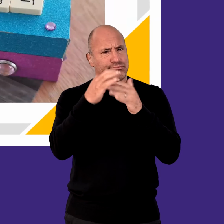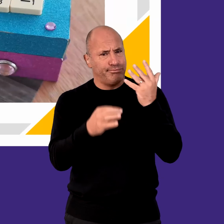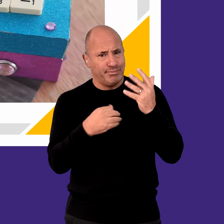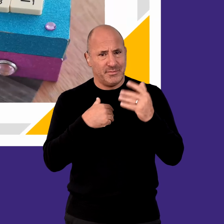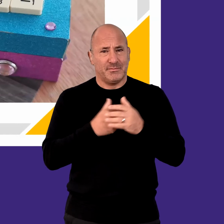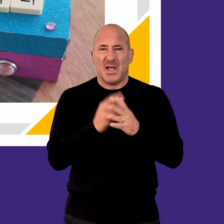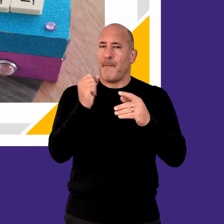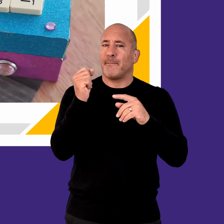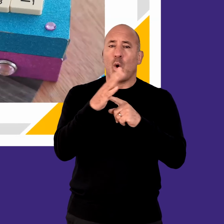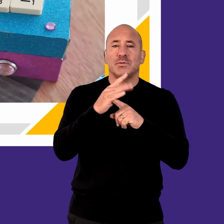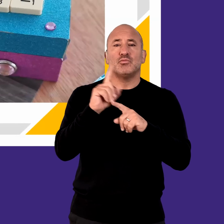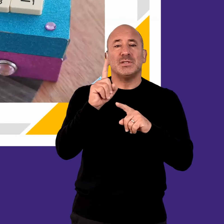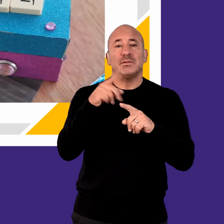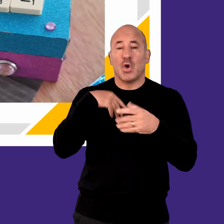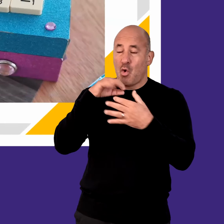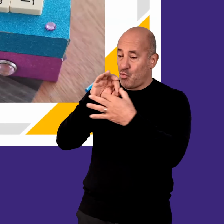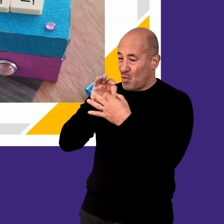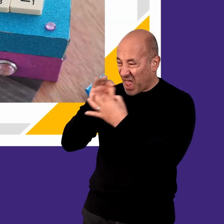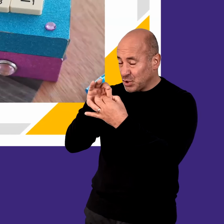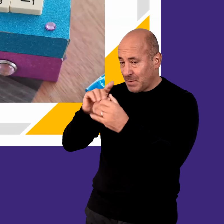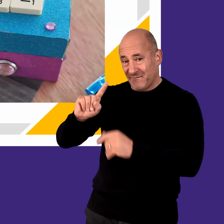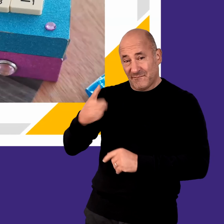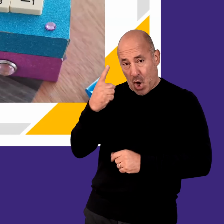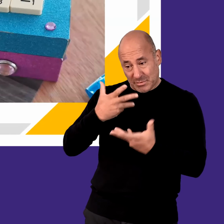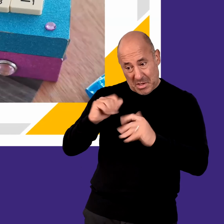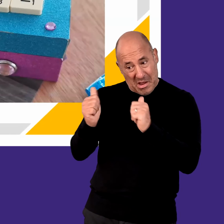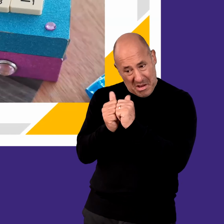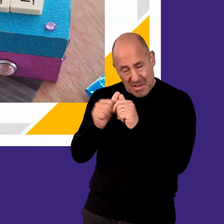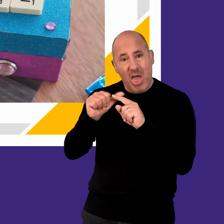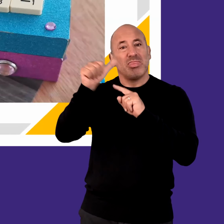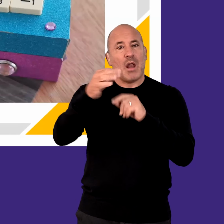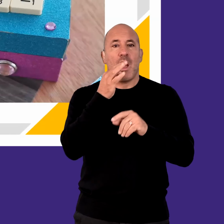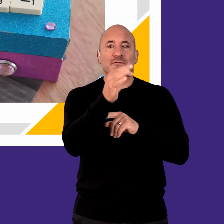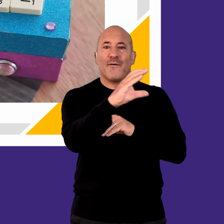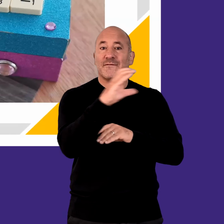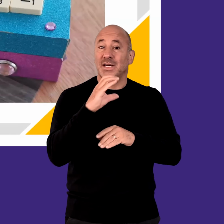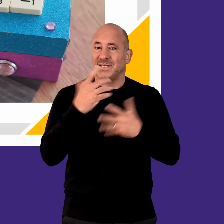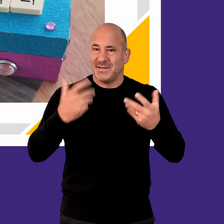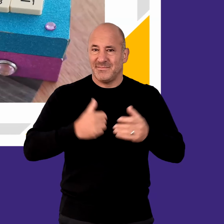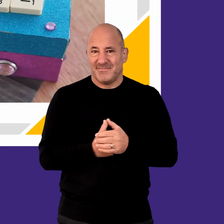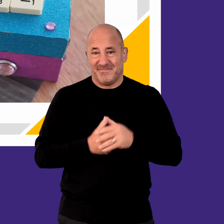conditions. But the important thing is that the relationship came before the funding.